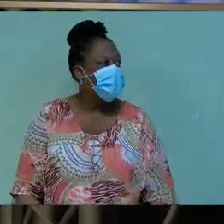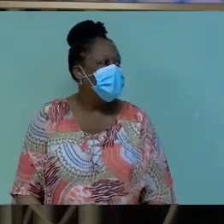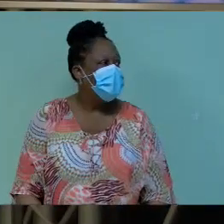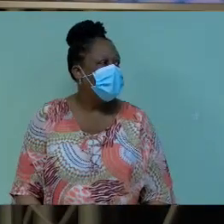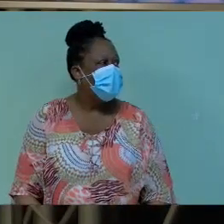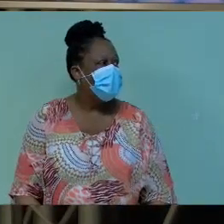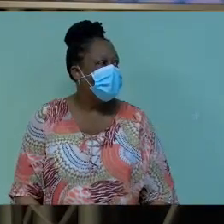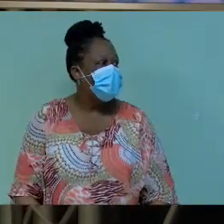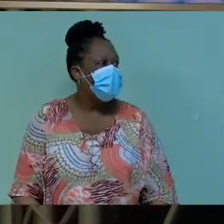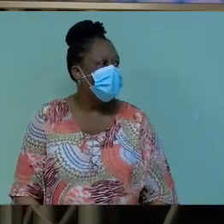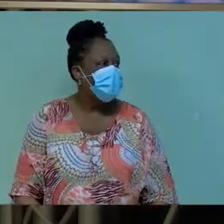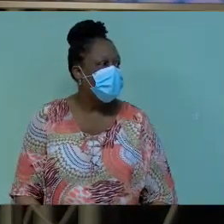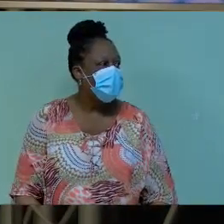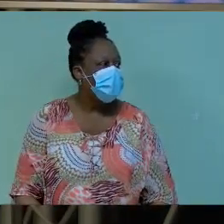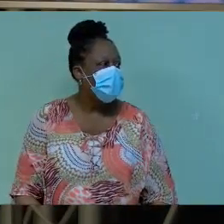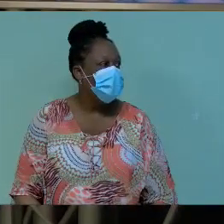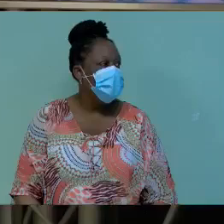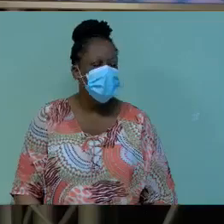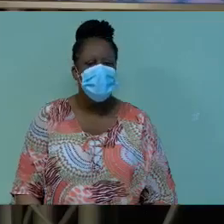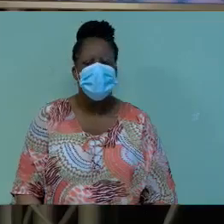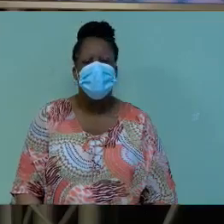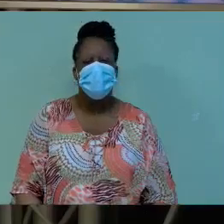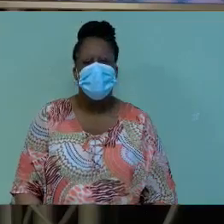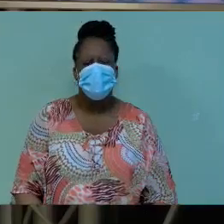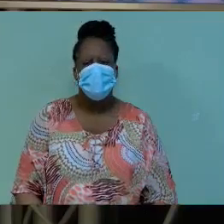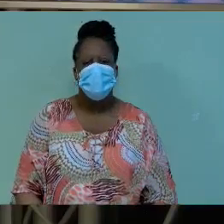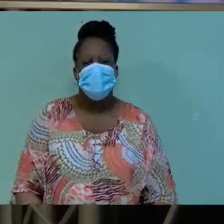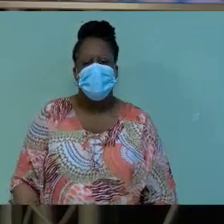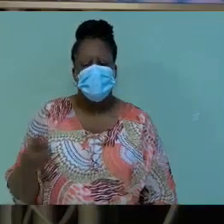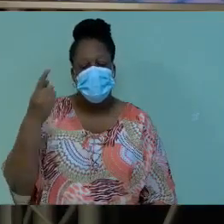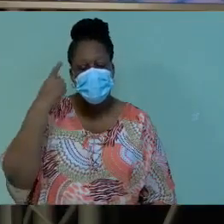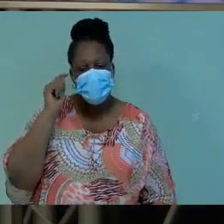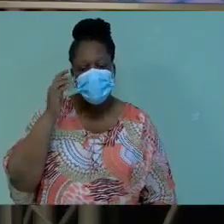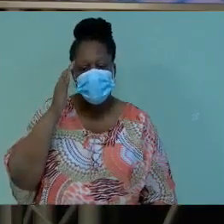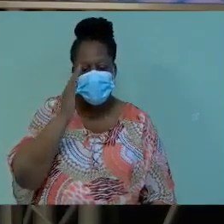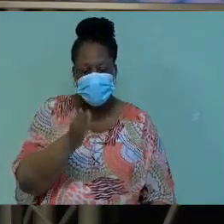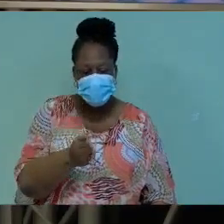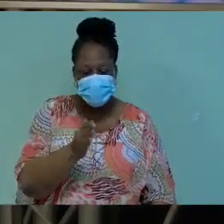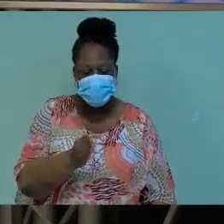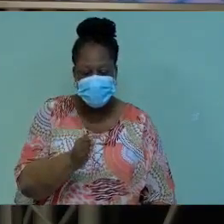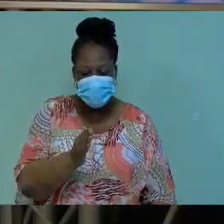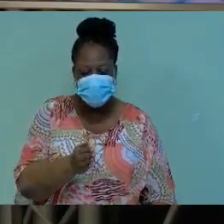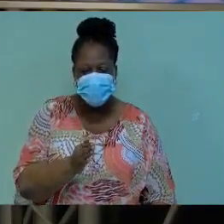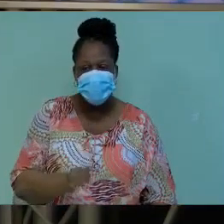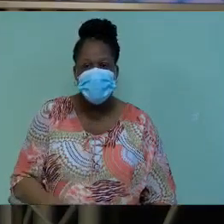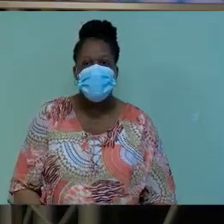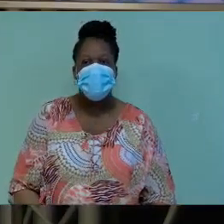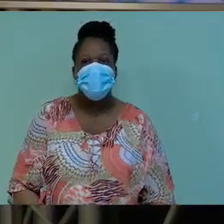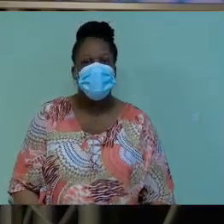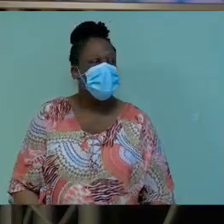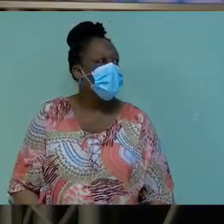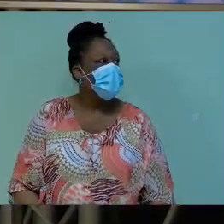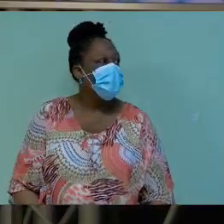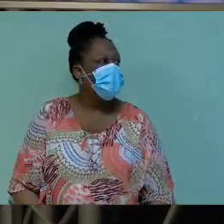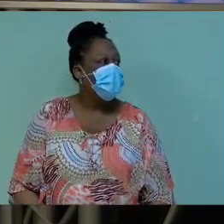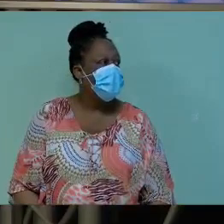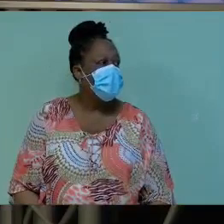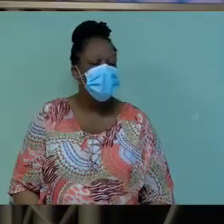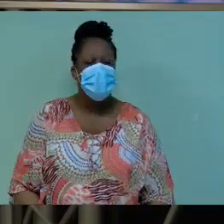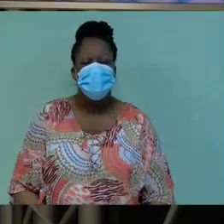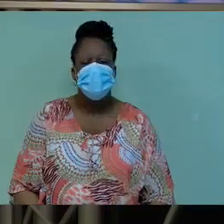moving away from greeting with the hand is that because the respiratory droplets can get on